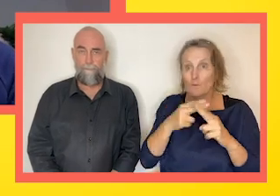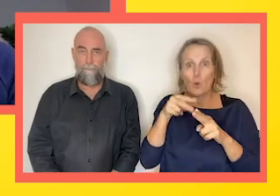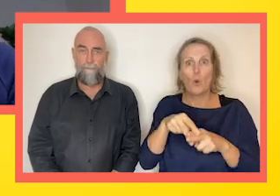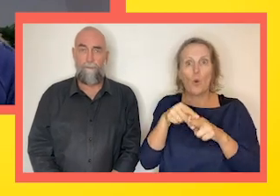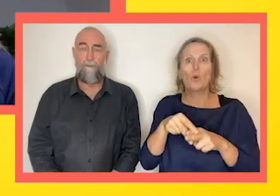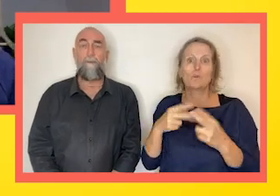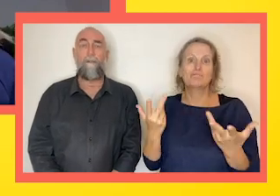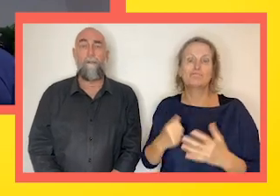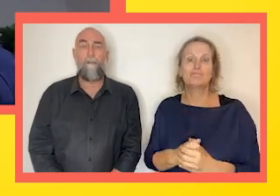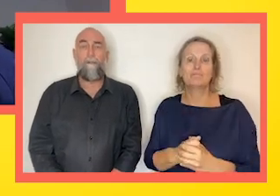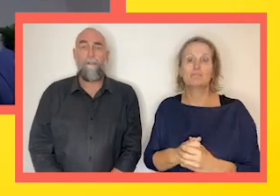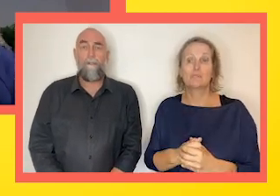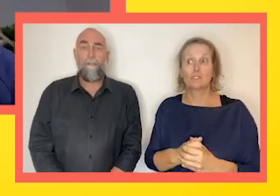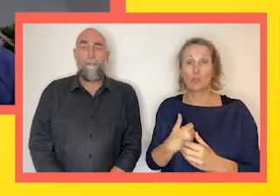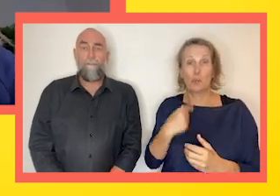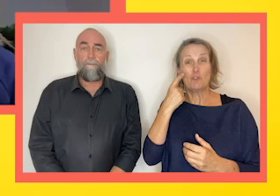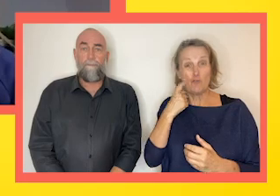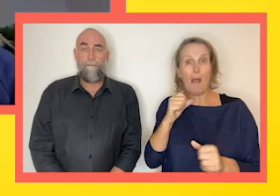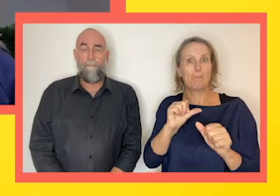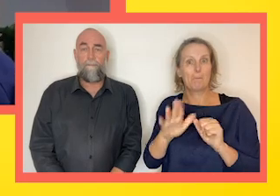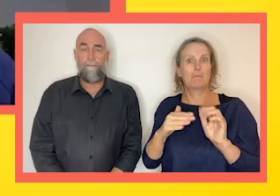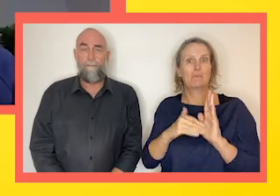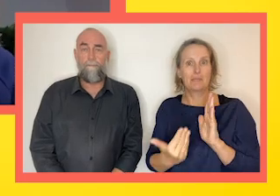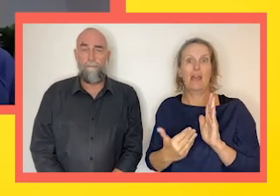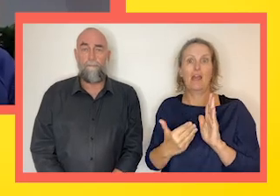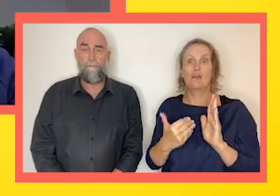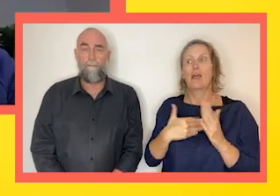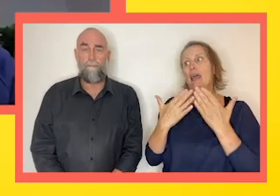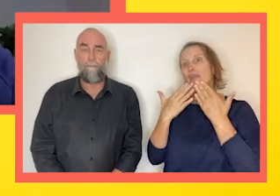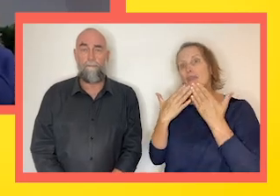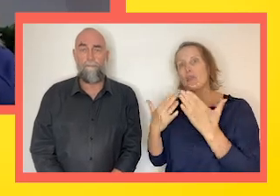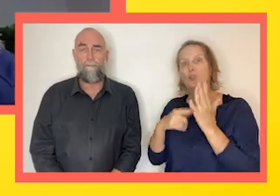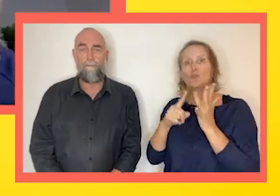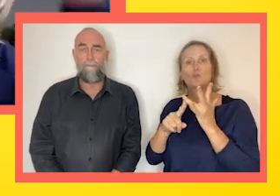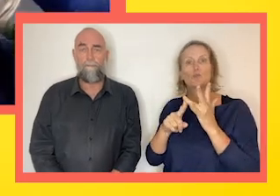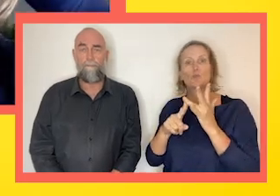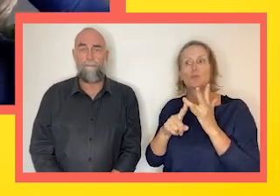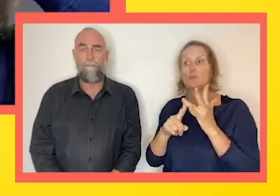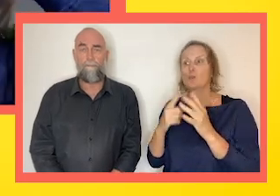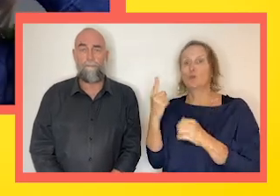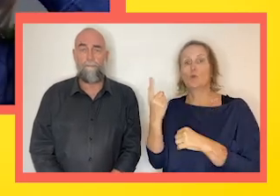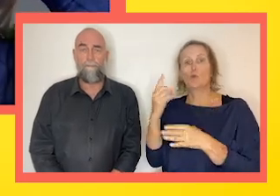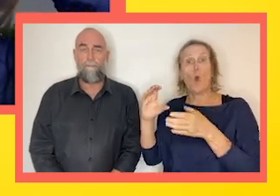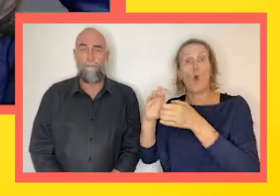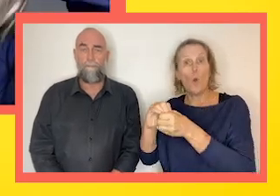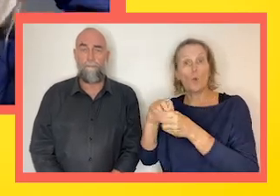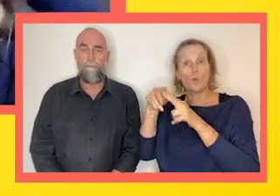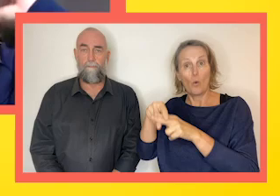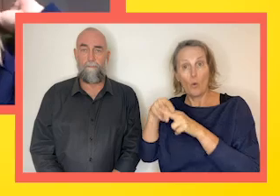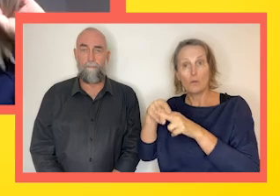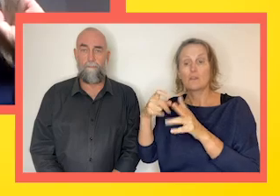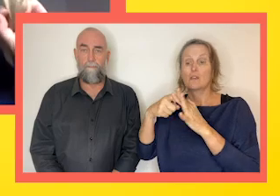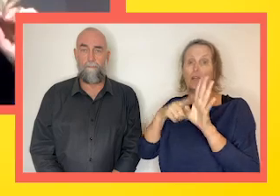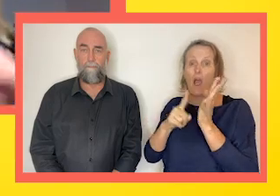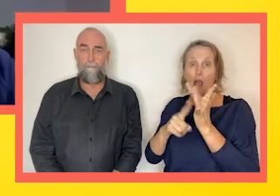but we're making it happen. And yeah, definitely thanks to the support of my awesome owners, so Kylie